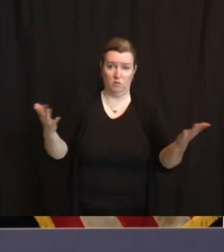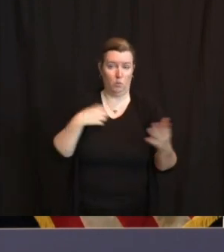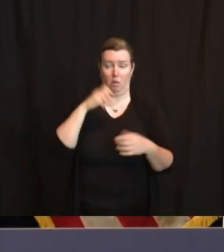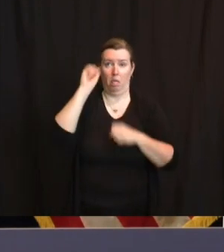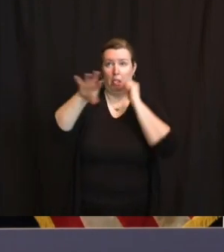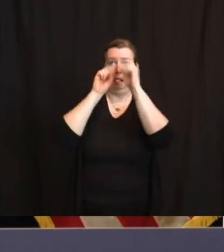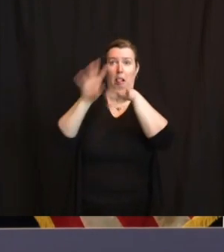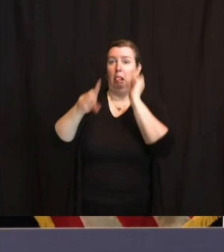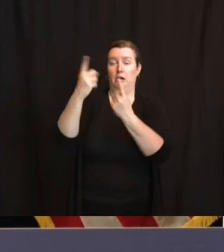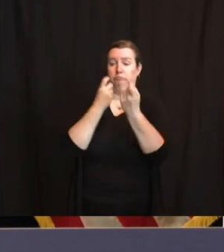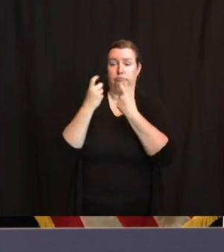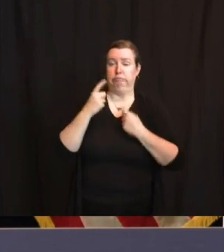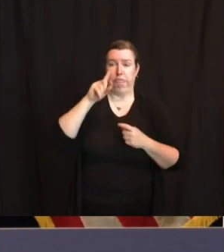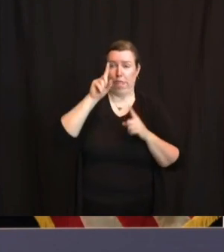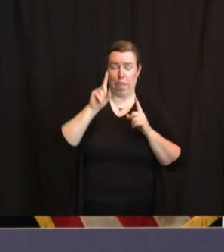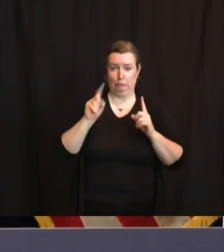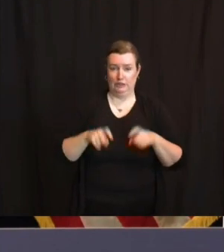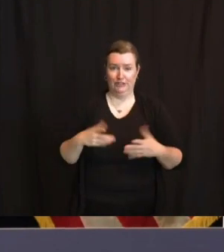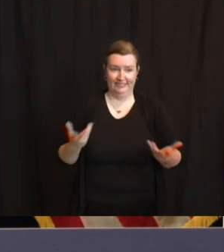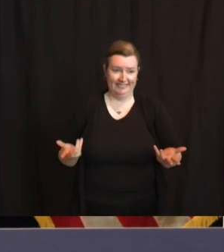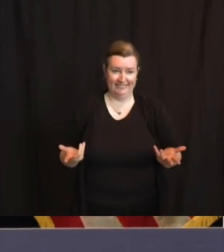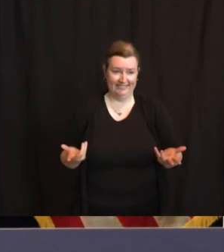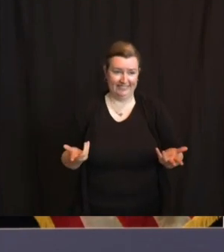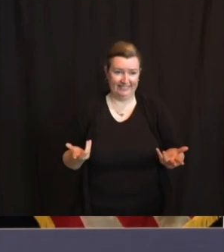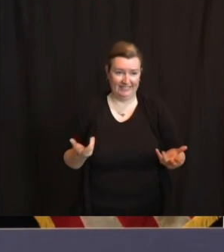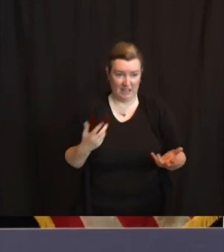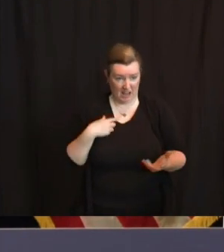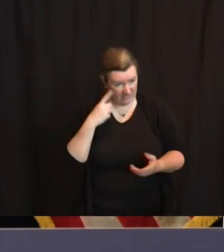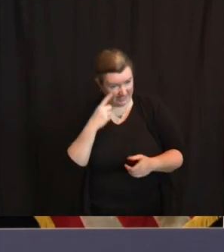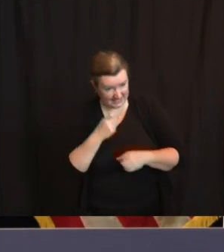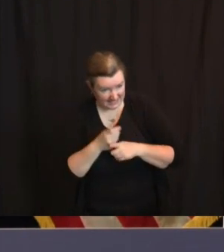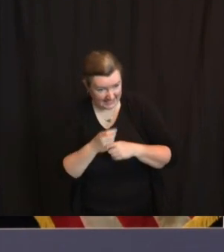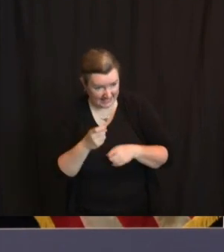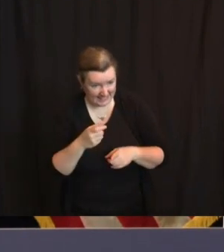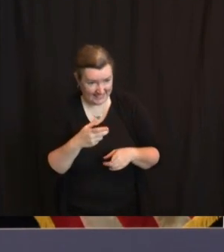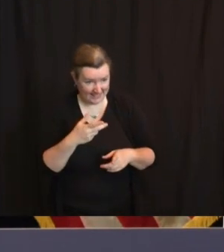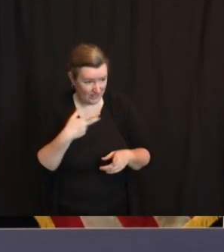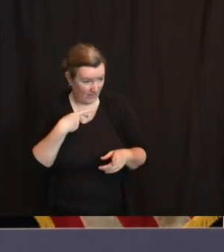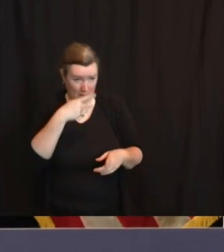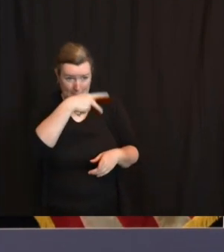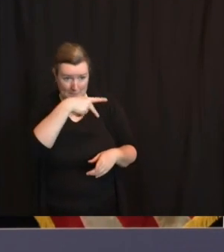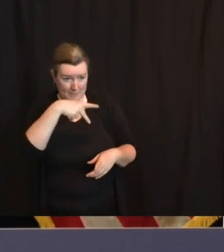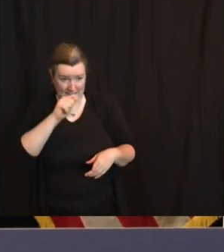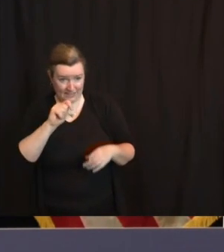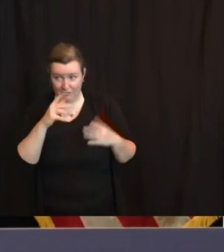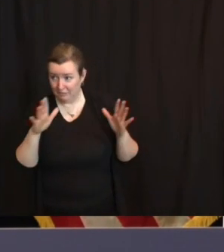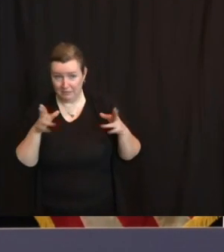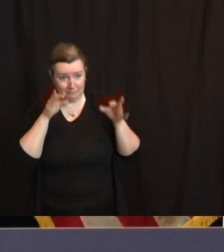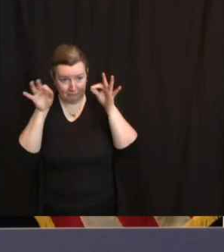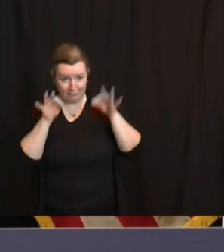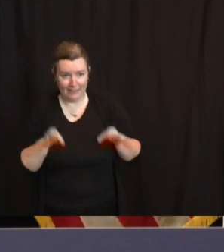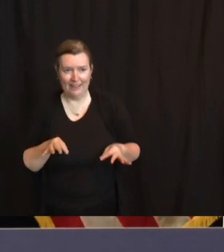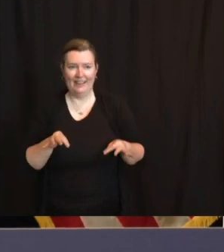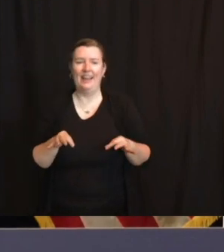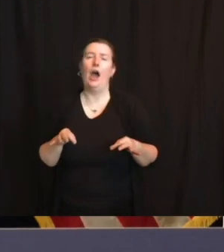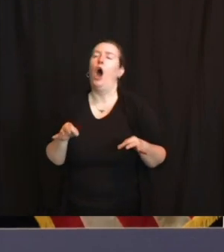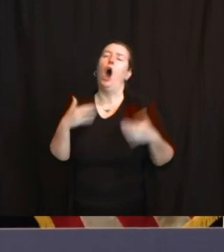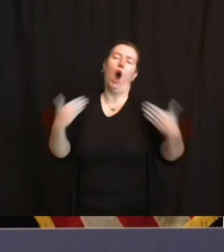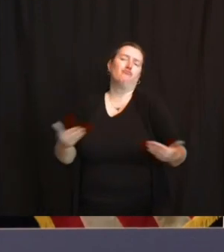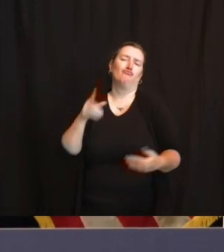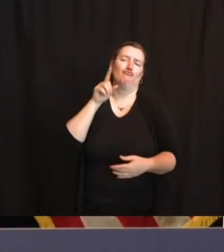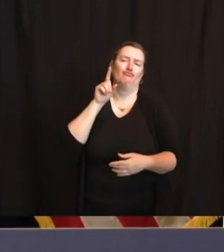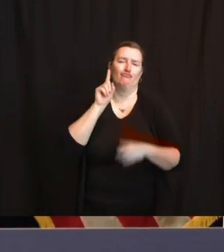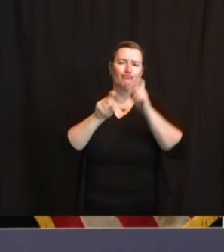You don't have a PowerPoint you want to go through? Or? Okay. Car sales in the DMV, Matt,